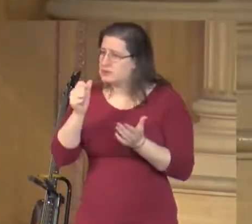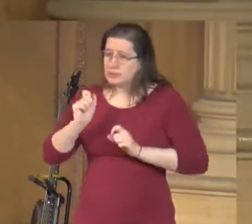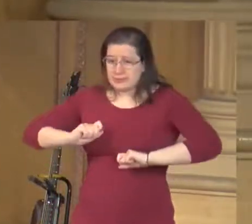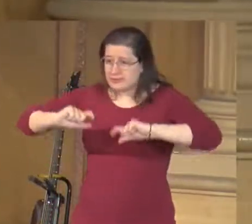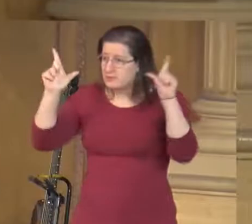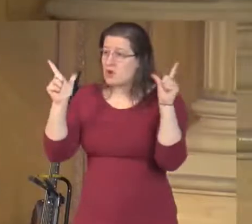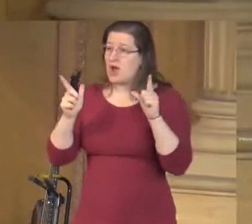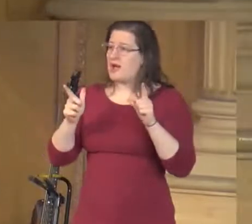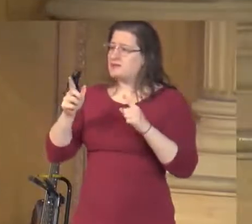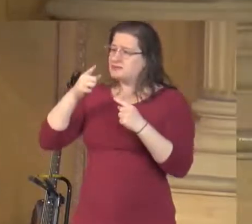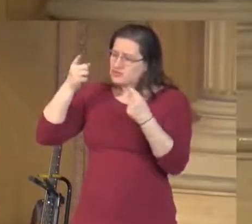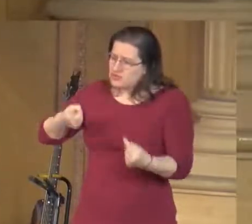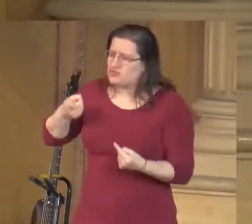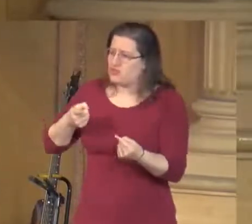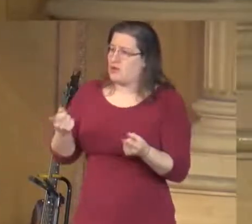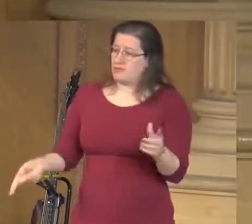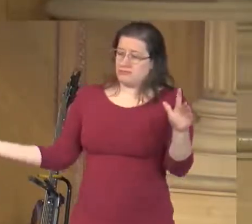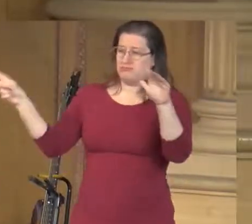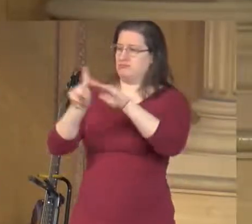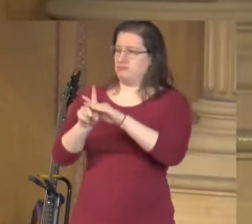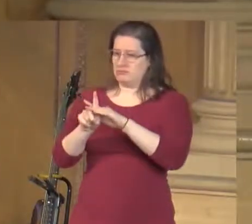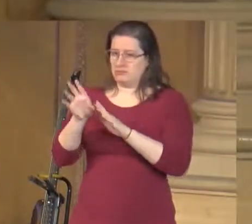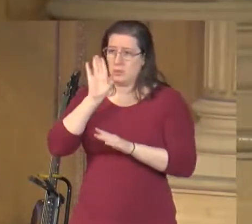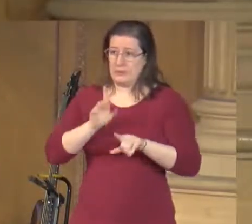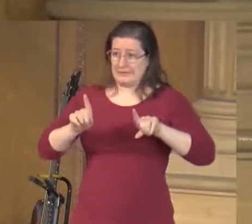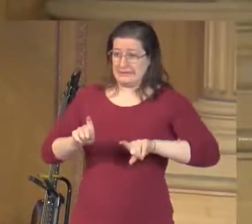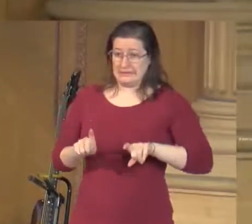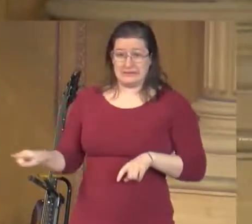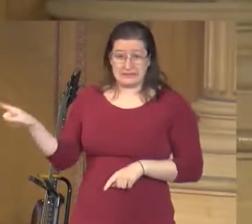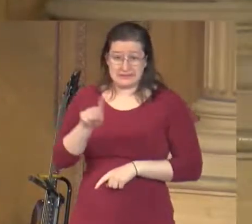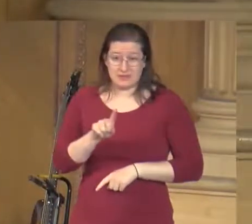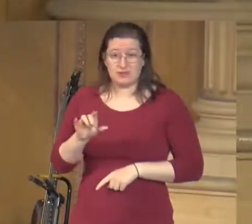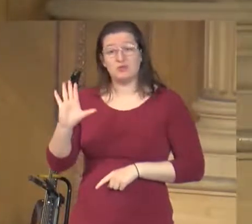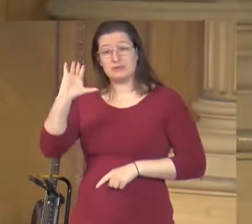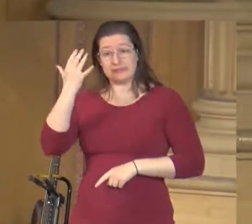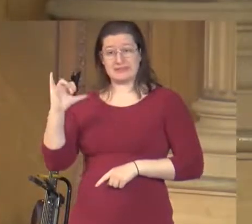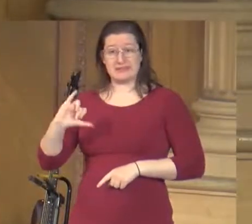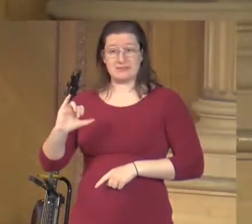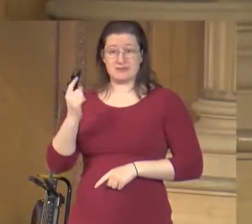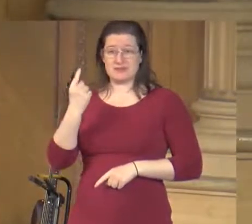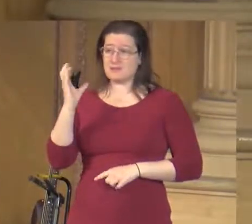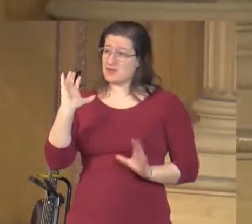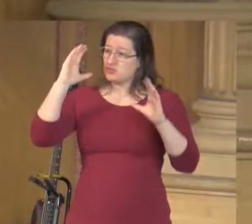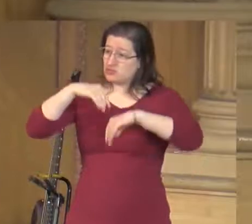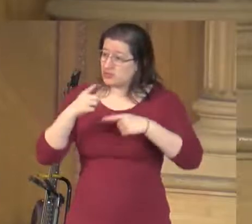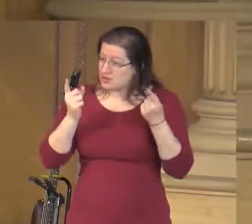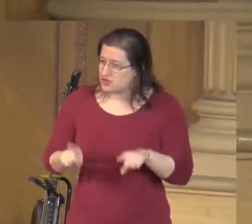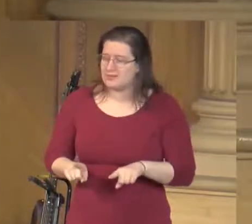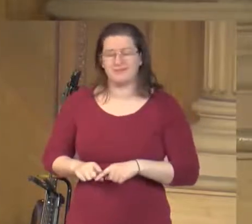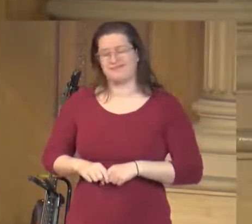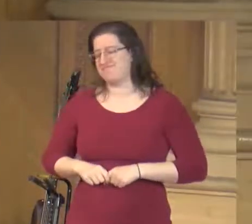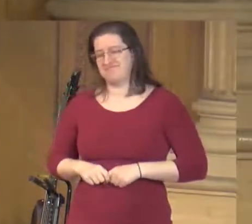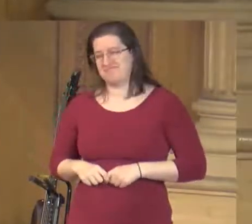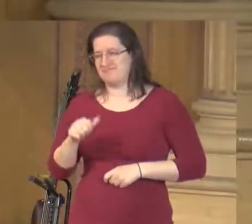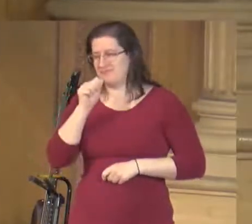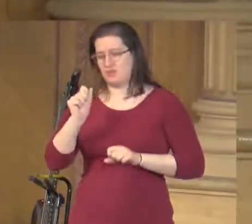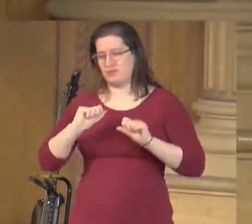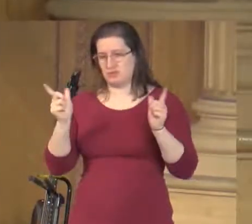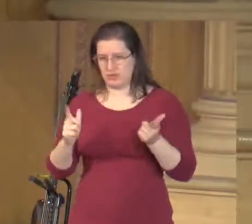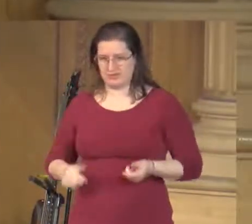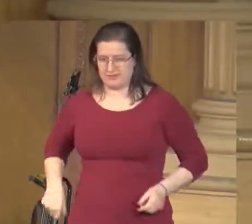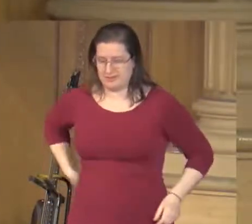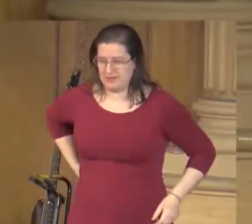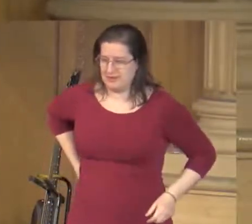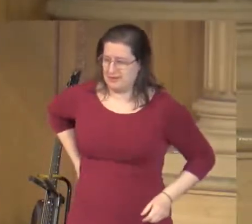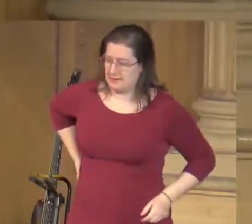trial when it comes upon you to test you as though something strange were happening to you. So he says, don't be surprised by